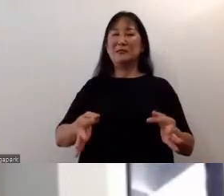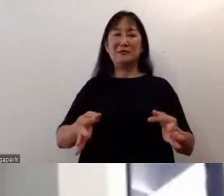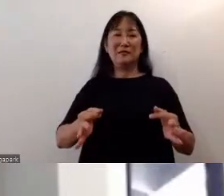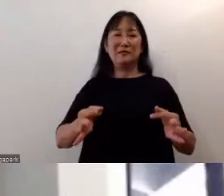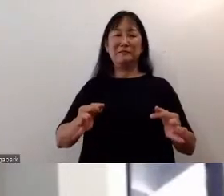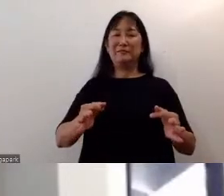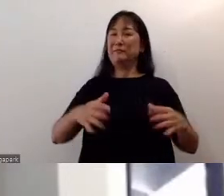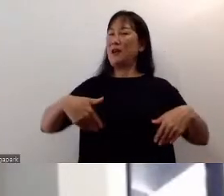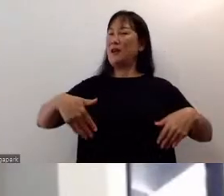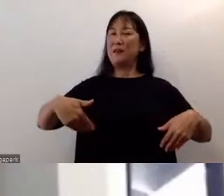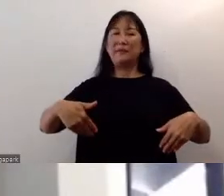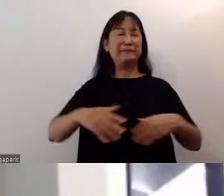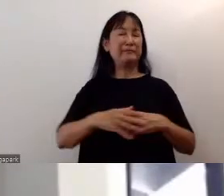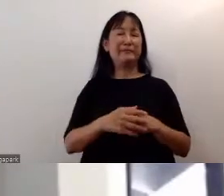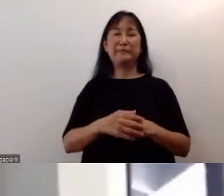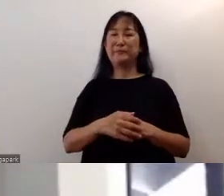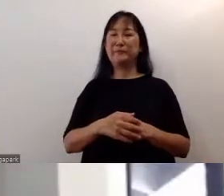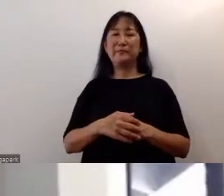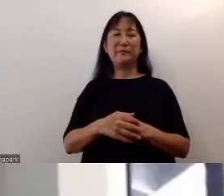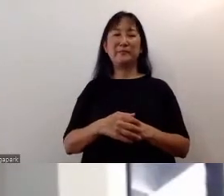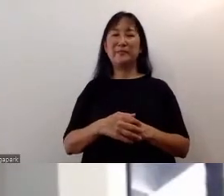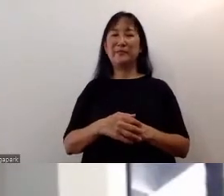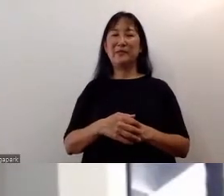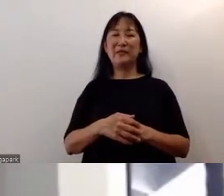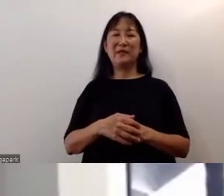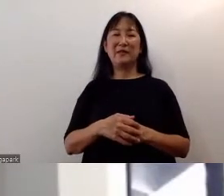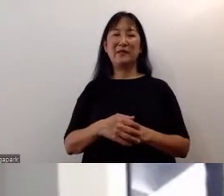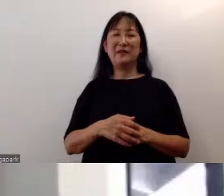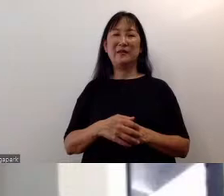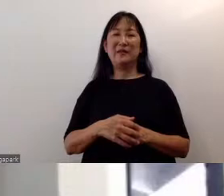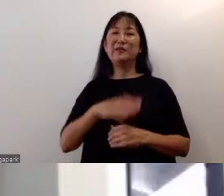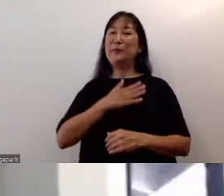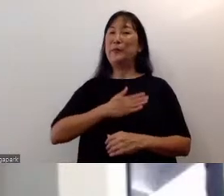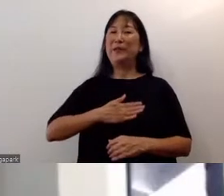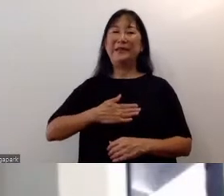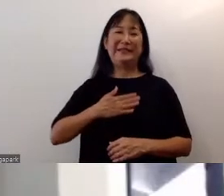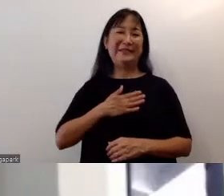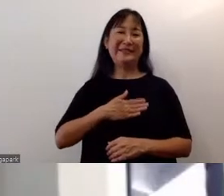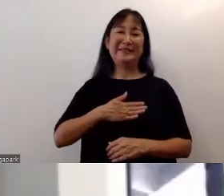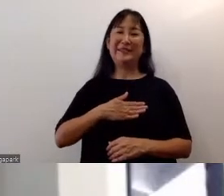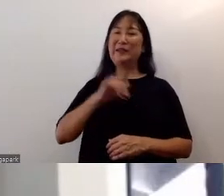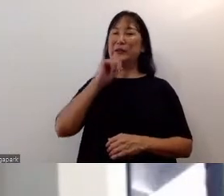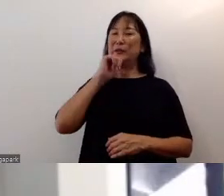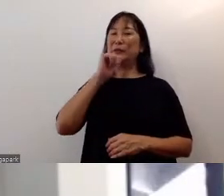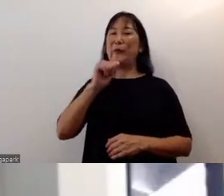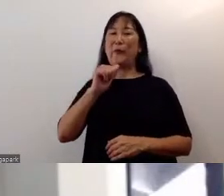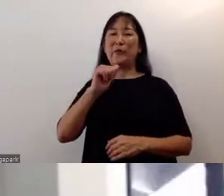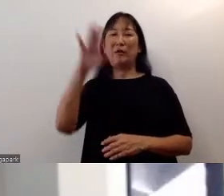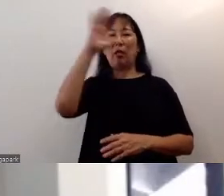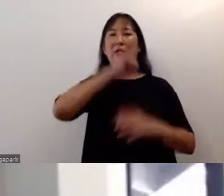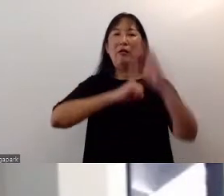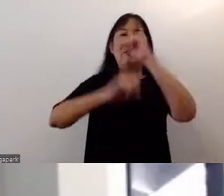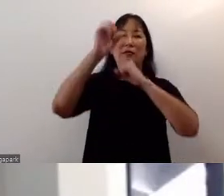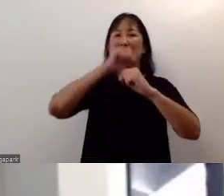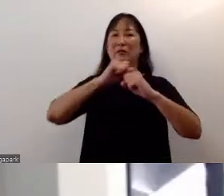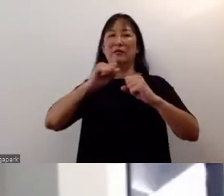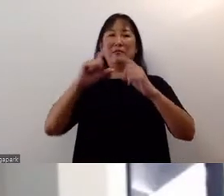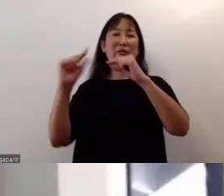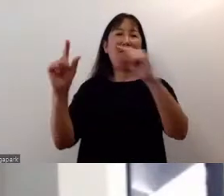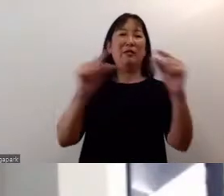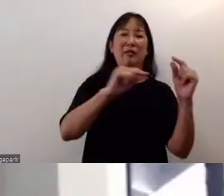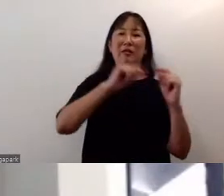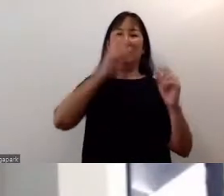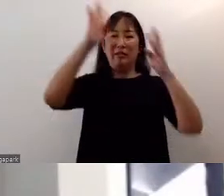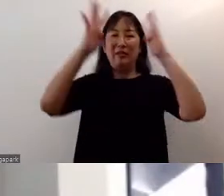DOE about what model will be used. And so we'd ask everyone not to speculate, and this is something that we definitely will share with you as we get